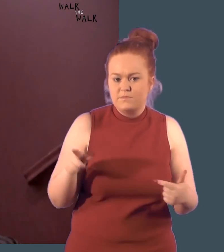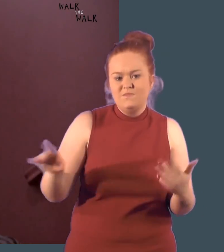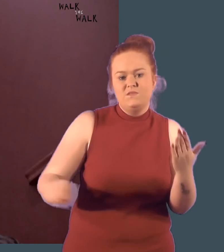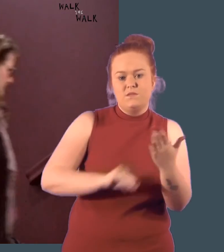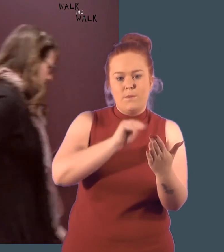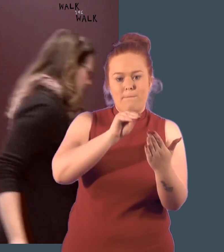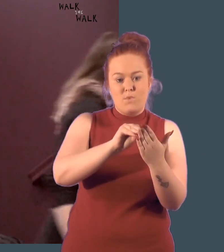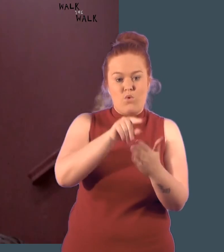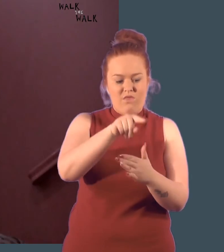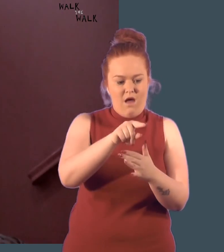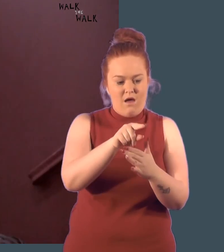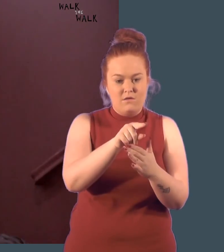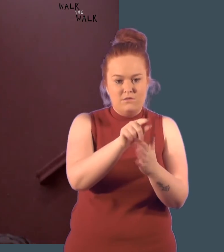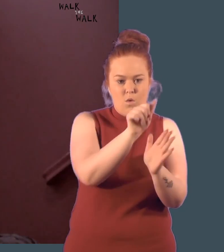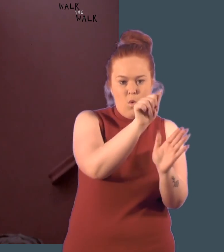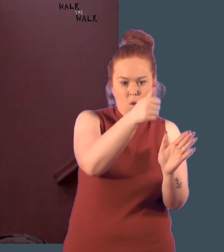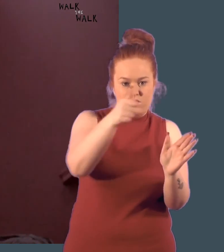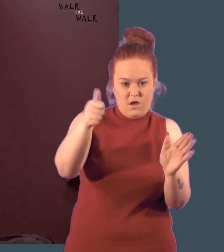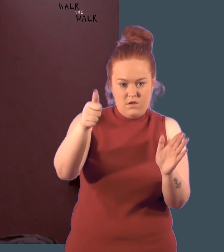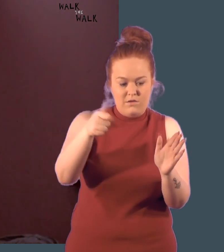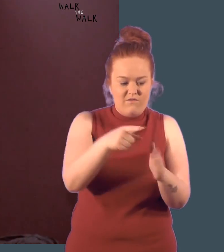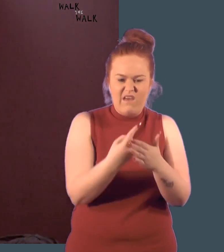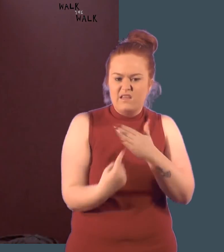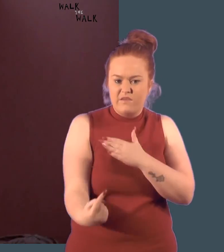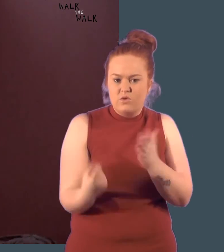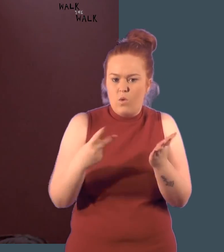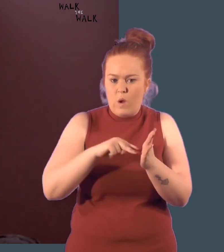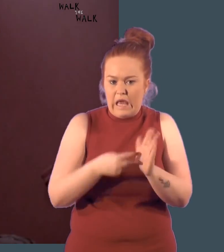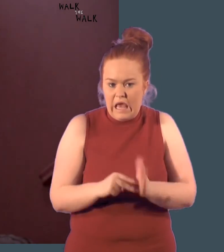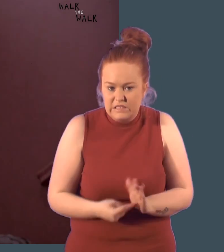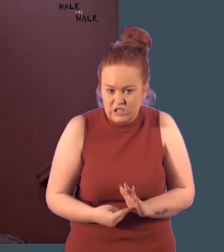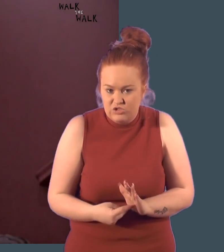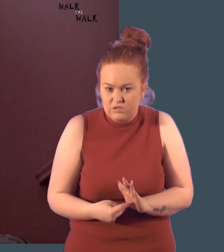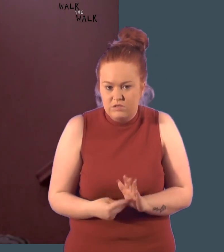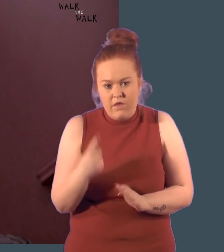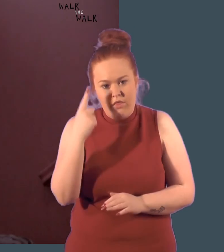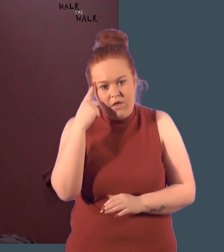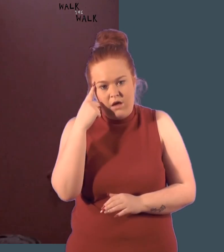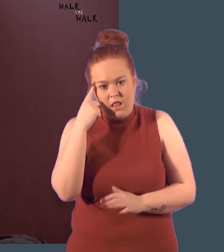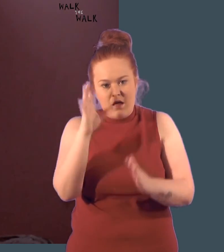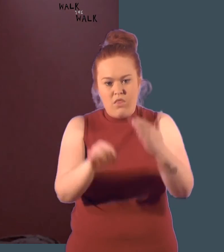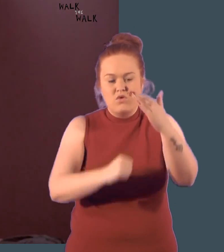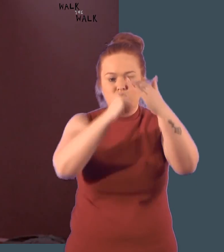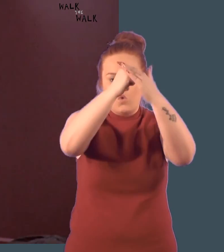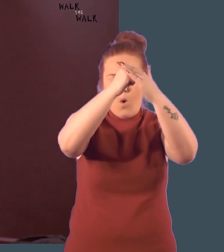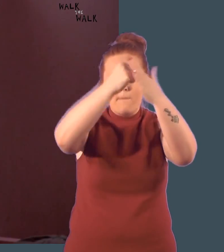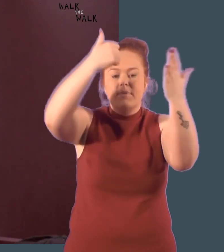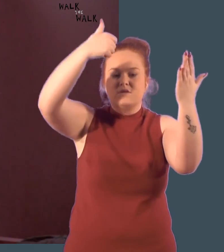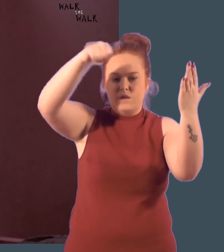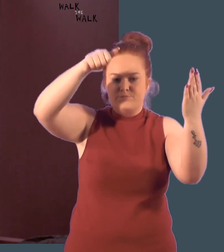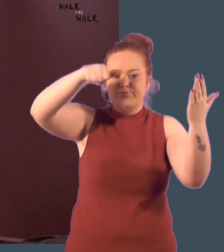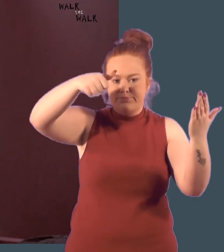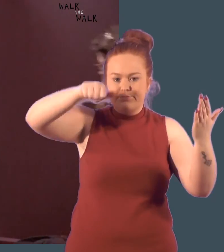those individuals and organisations on that ladder with the person or organisation that you think should take the